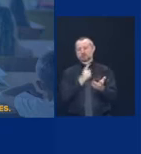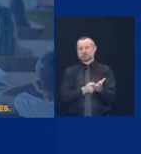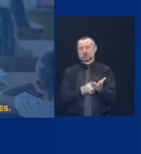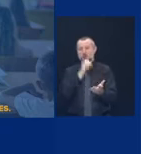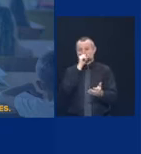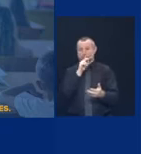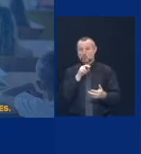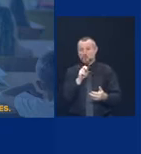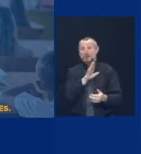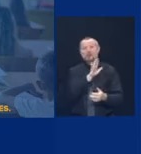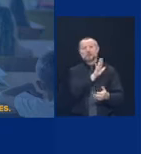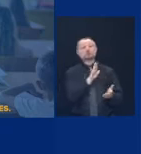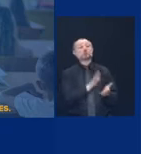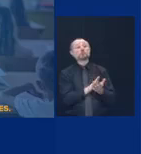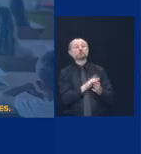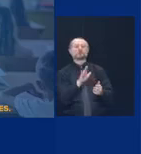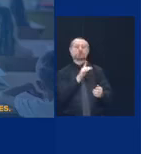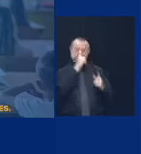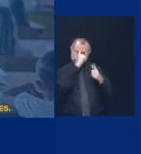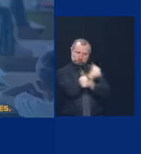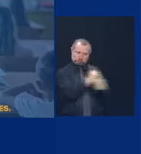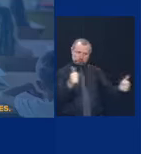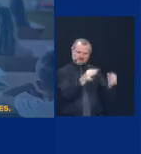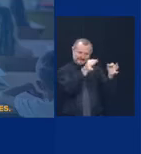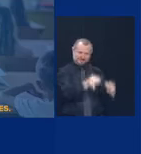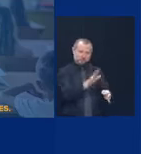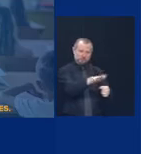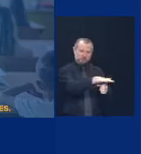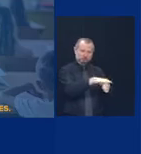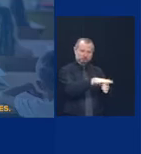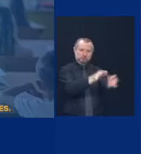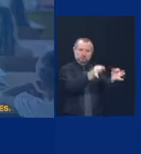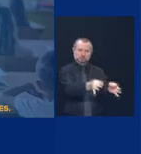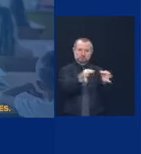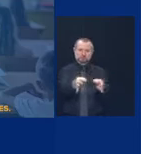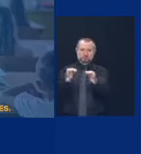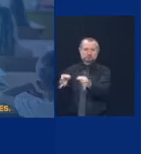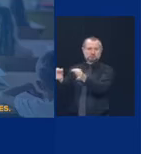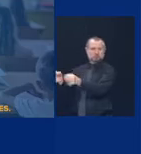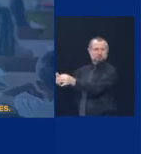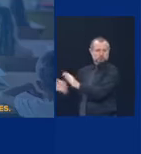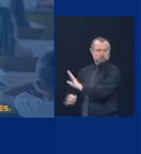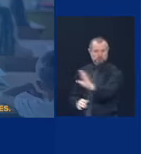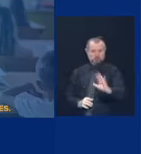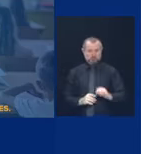control what they do with their local schools. Why?